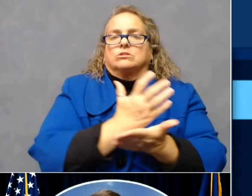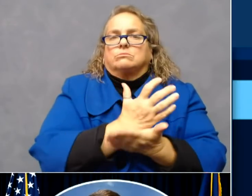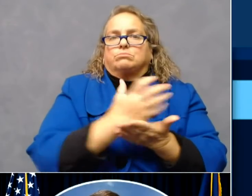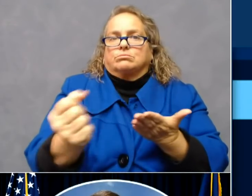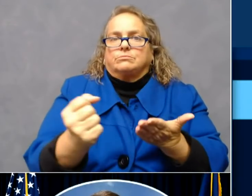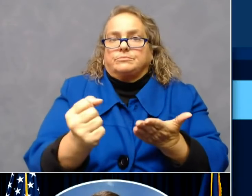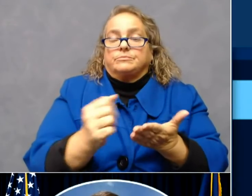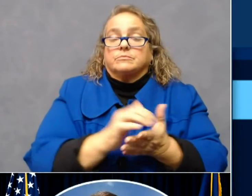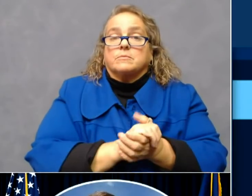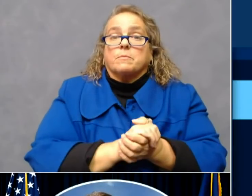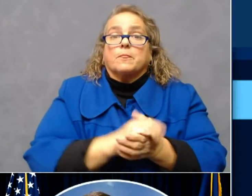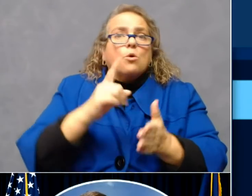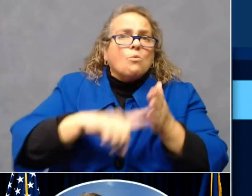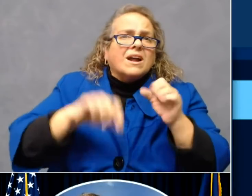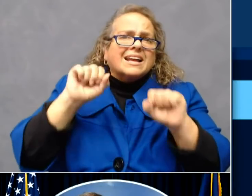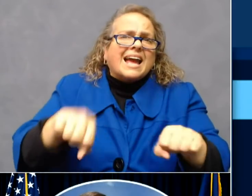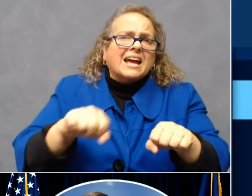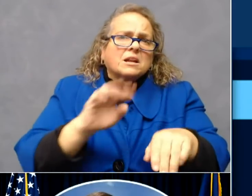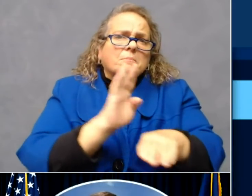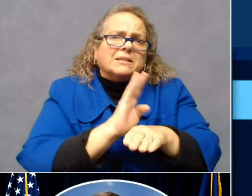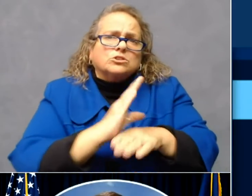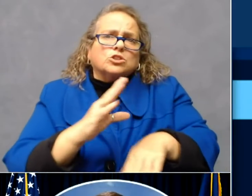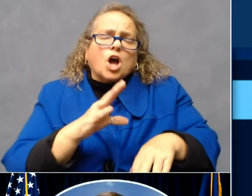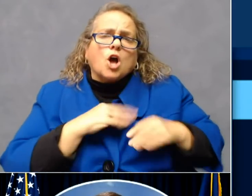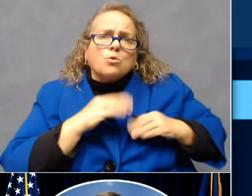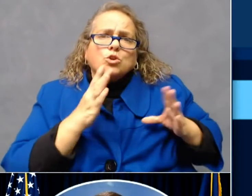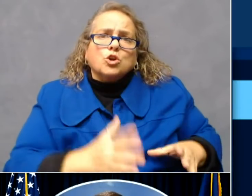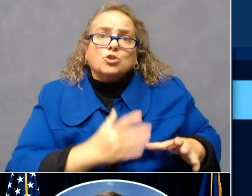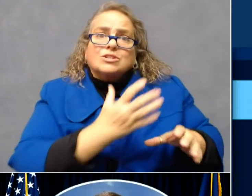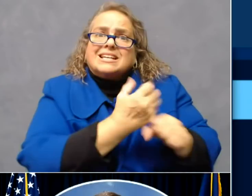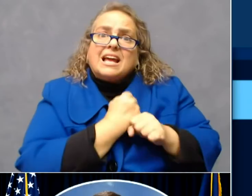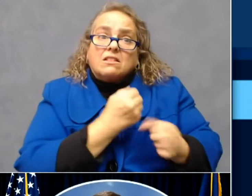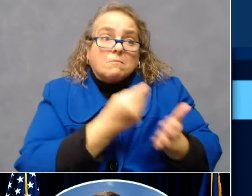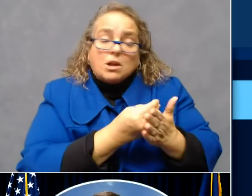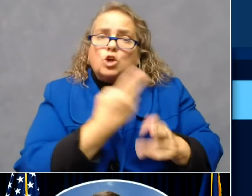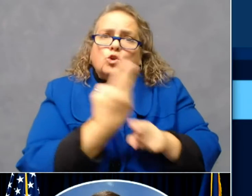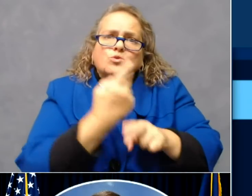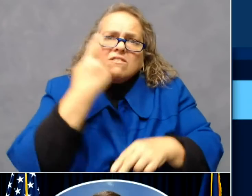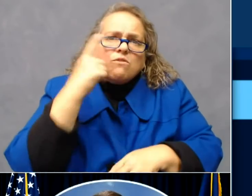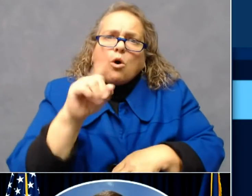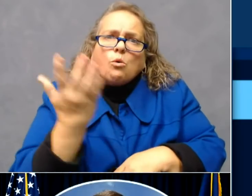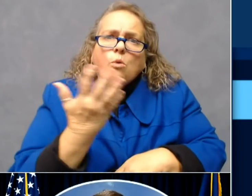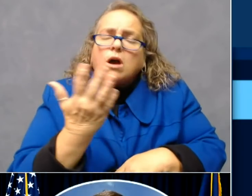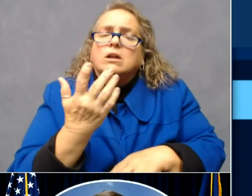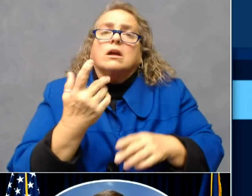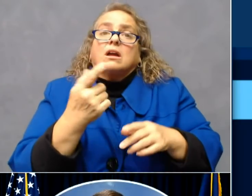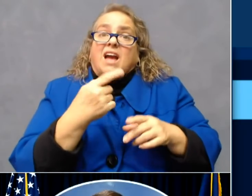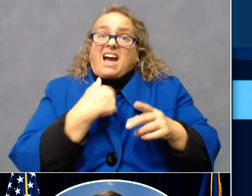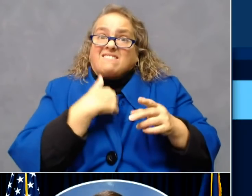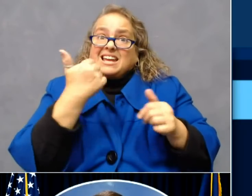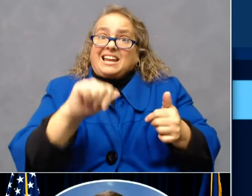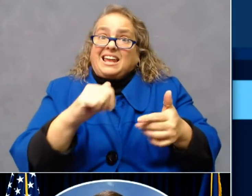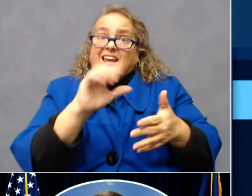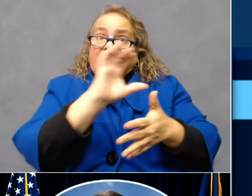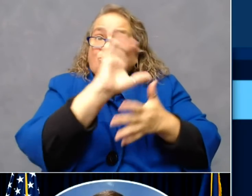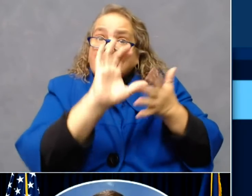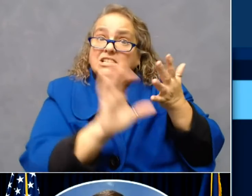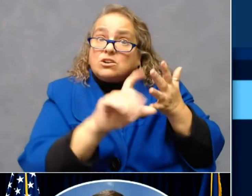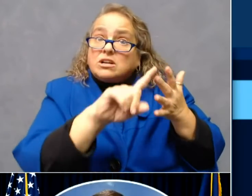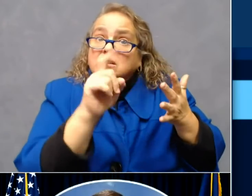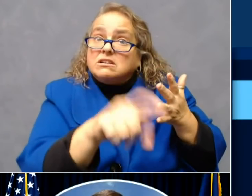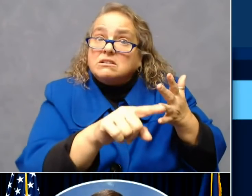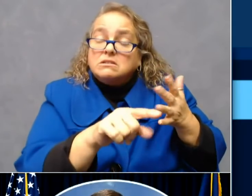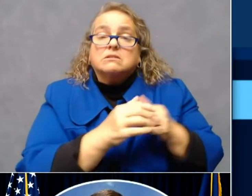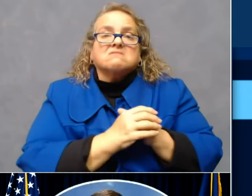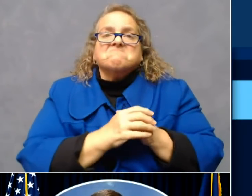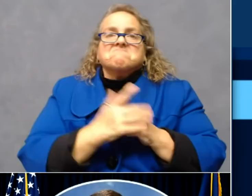business owners who receive the funds use them for? Are there specifications, for example, to allocate money to employees? Eligible